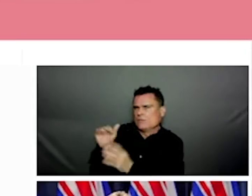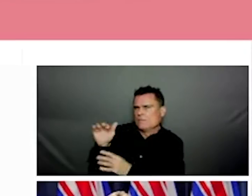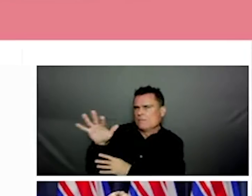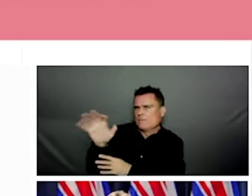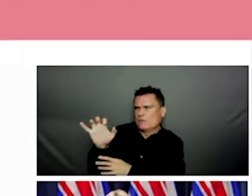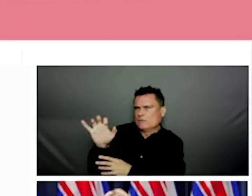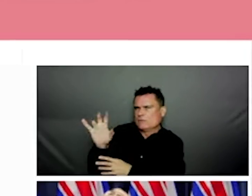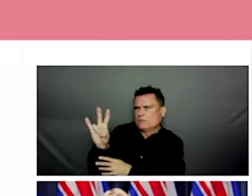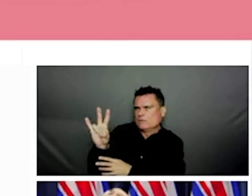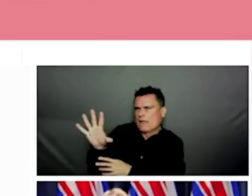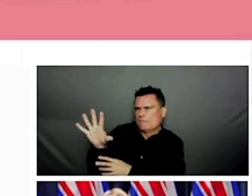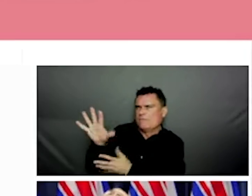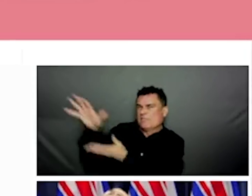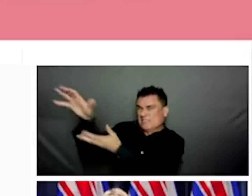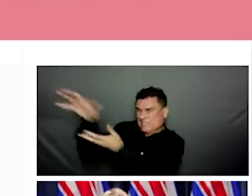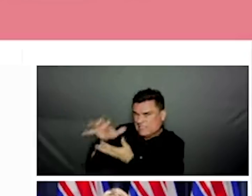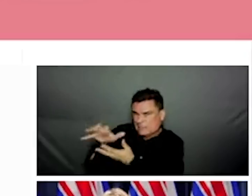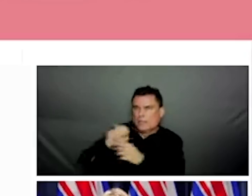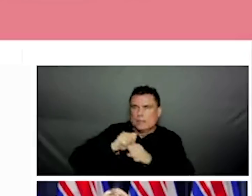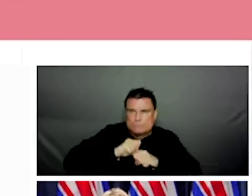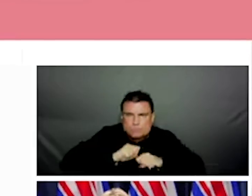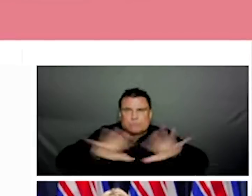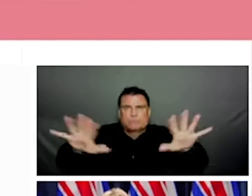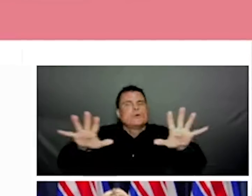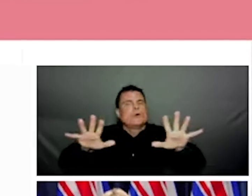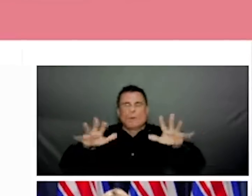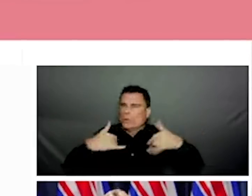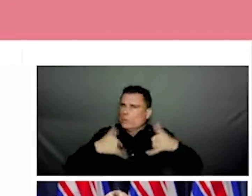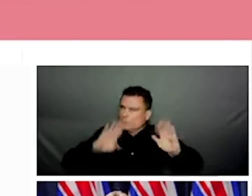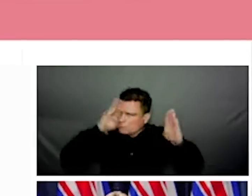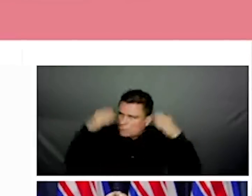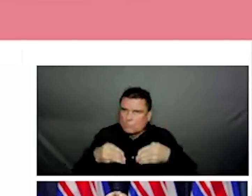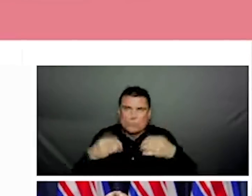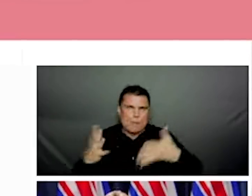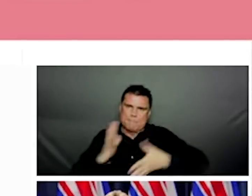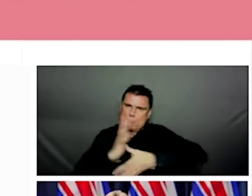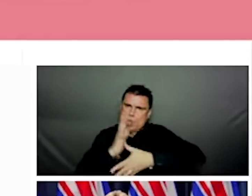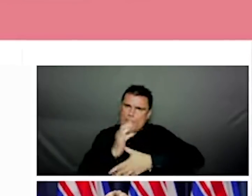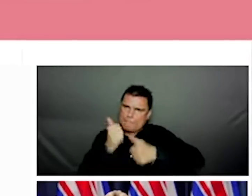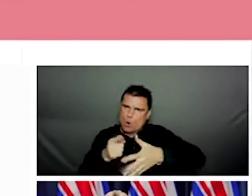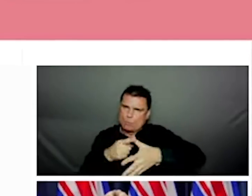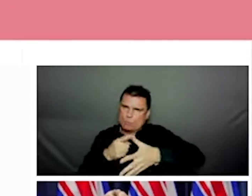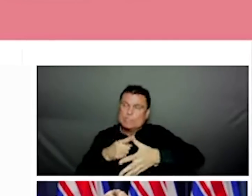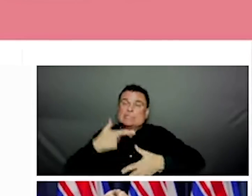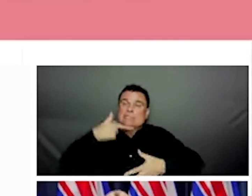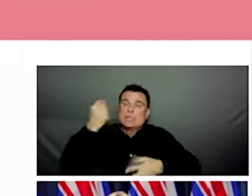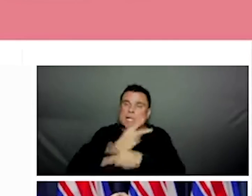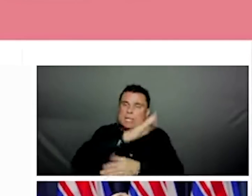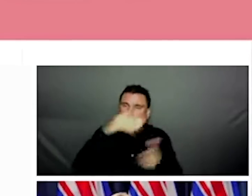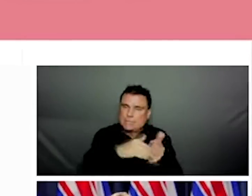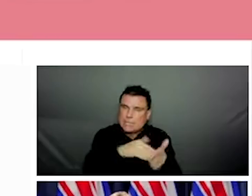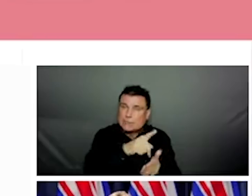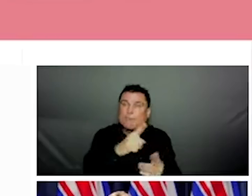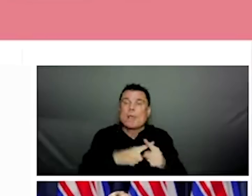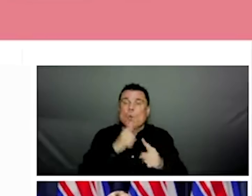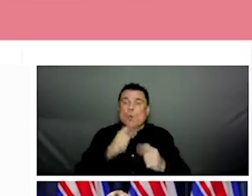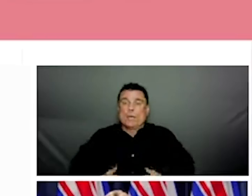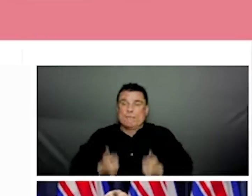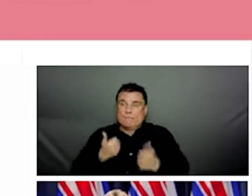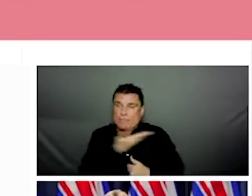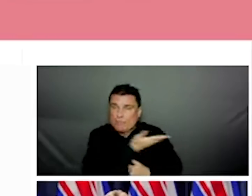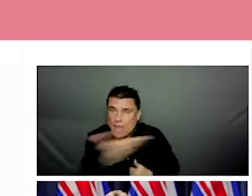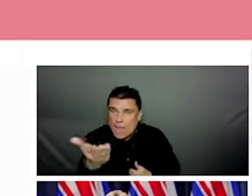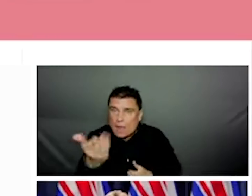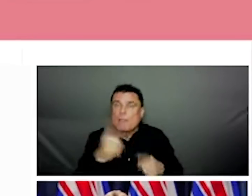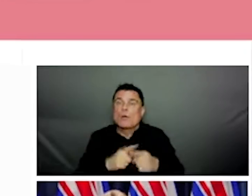and assisted living, making sure that we are protecting those who are most vulnerable in our communities, and then coverage of our front